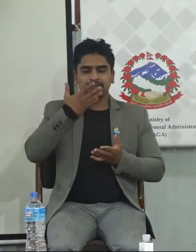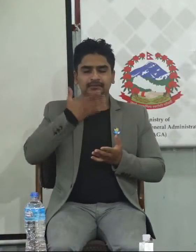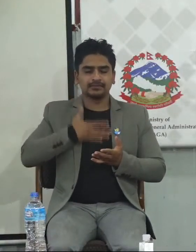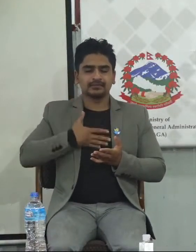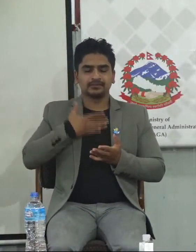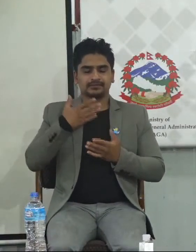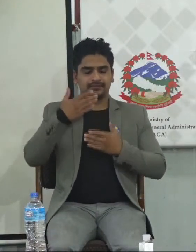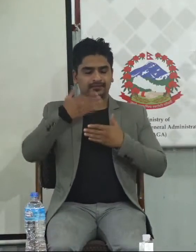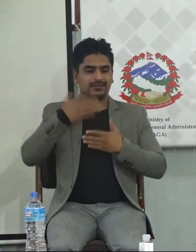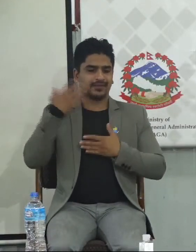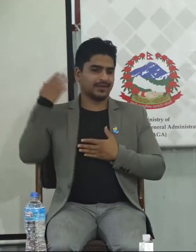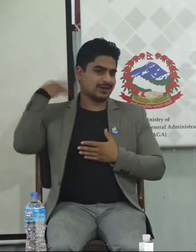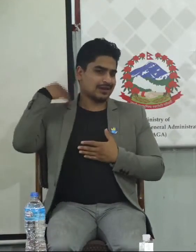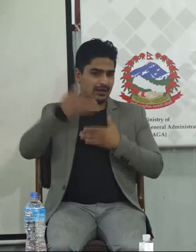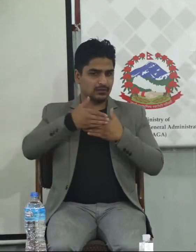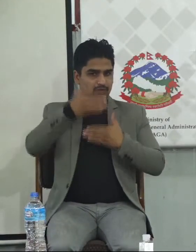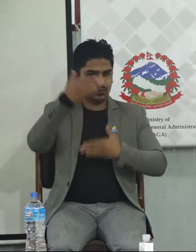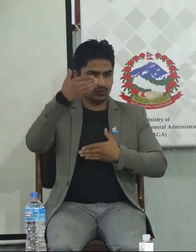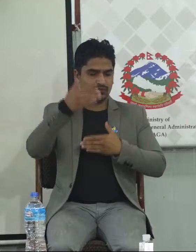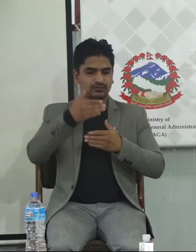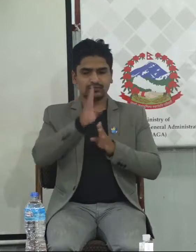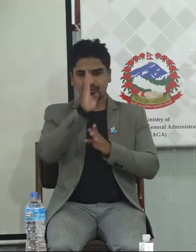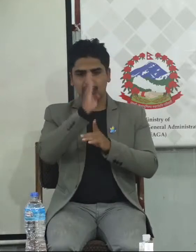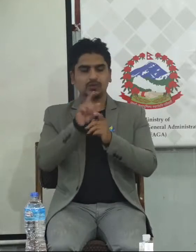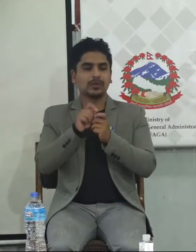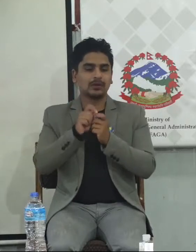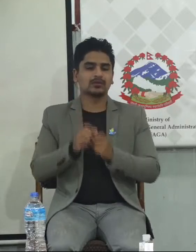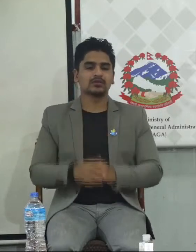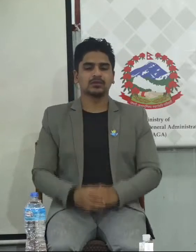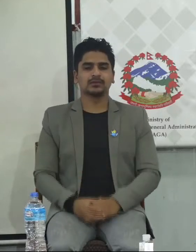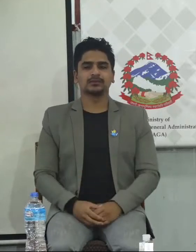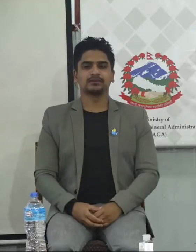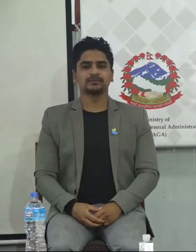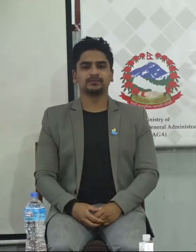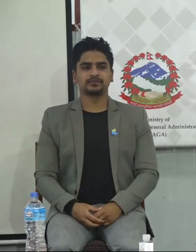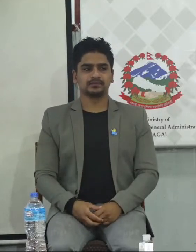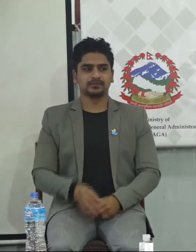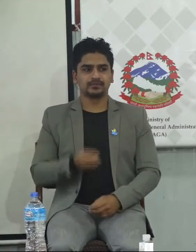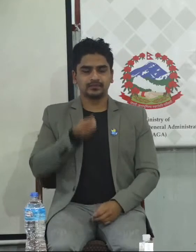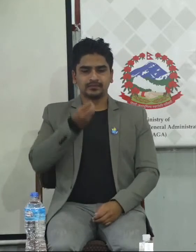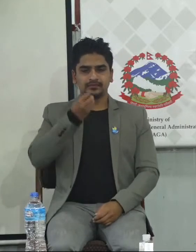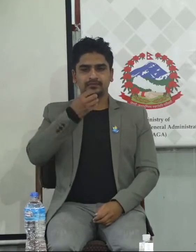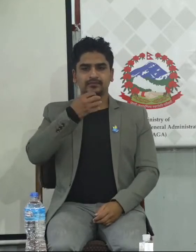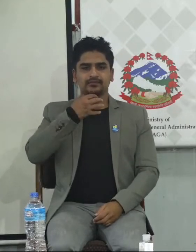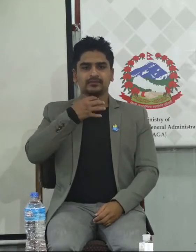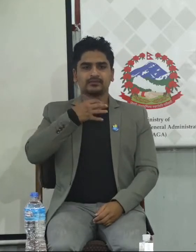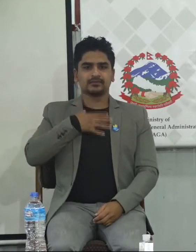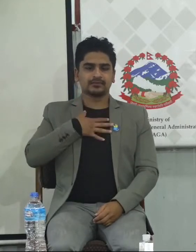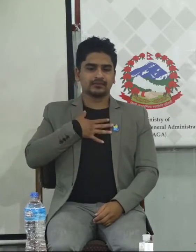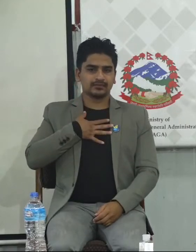Take breath in, breathing out. You can feel that.